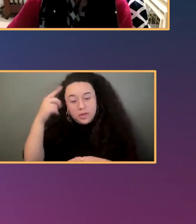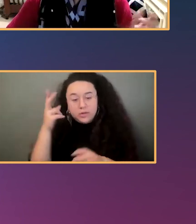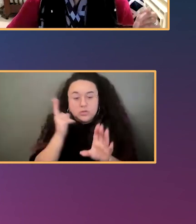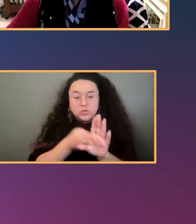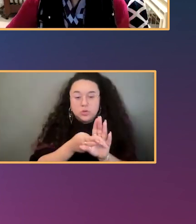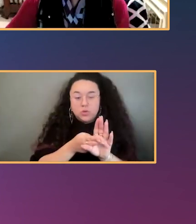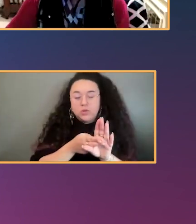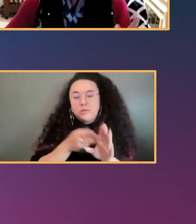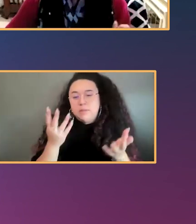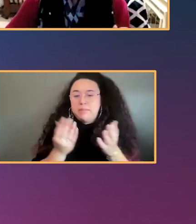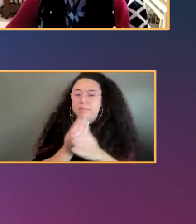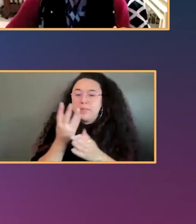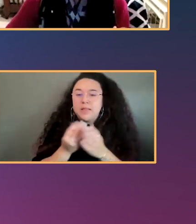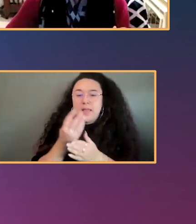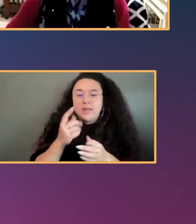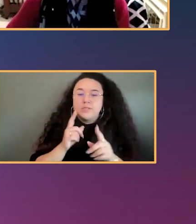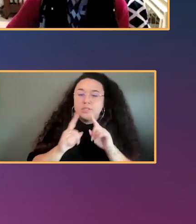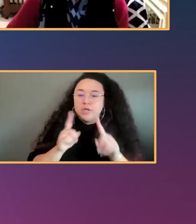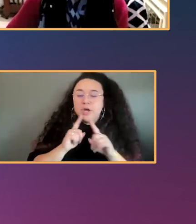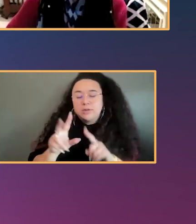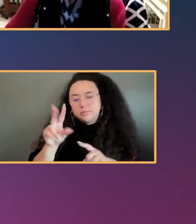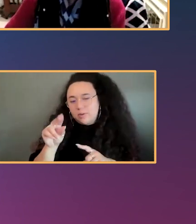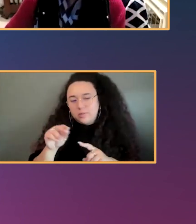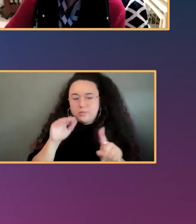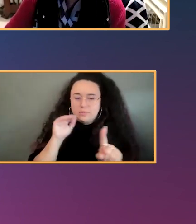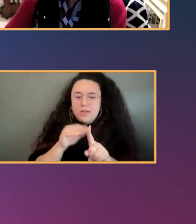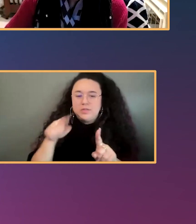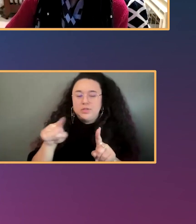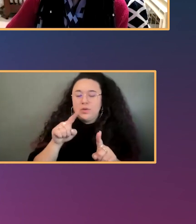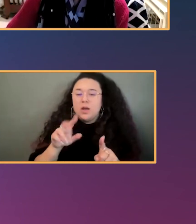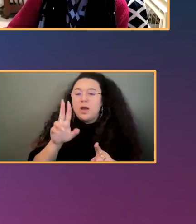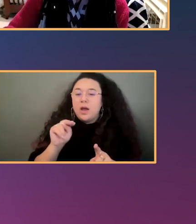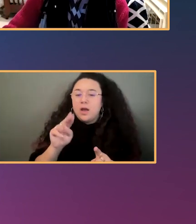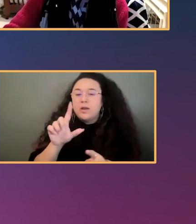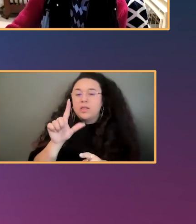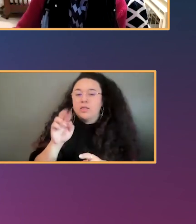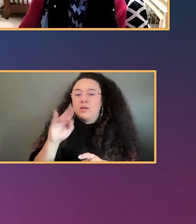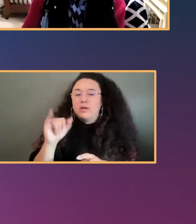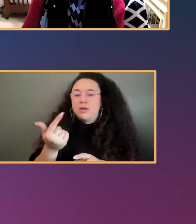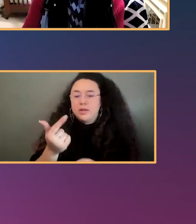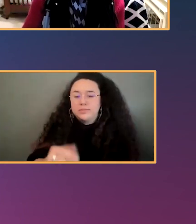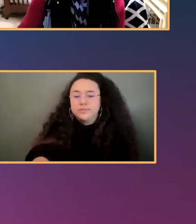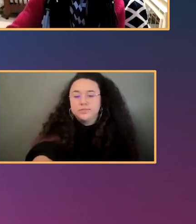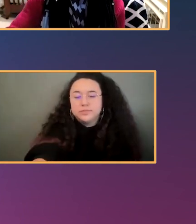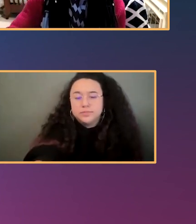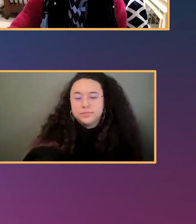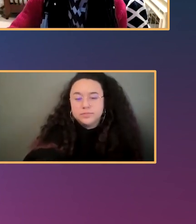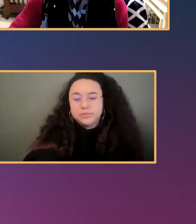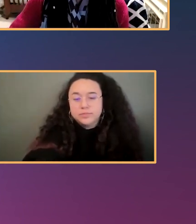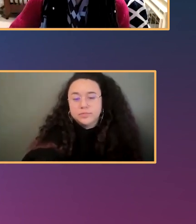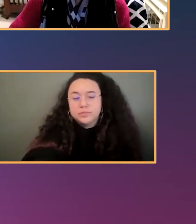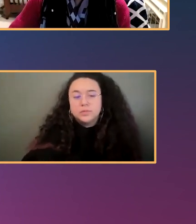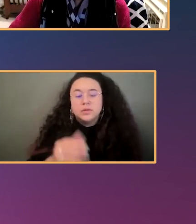joining a horticultural talk, let me remind you that you are at Unlearning. And today the topic is